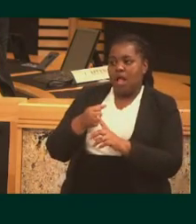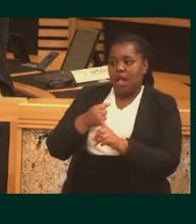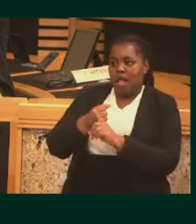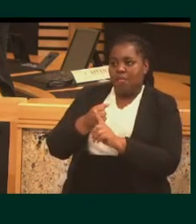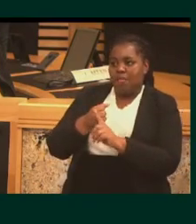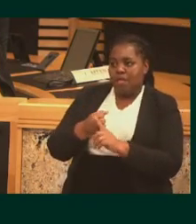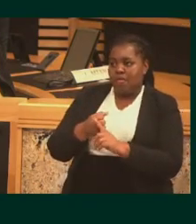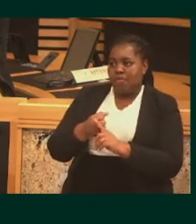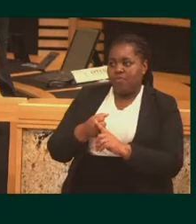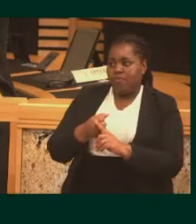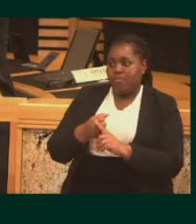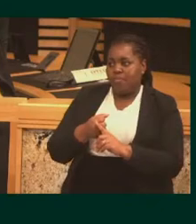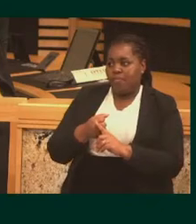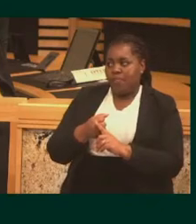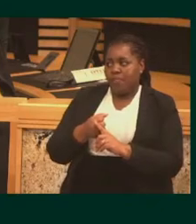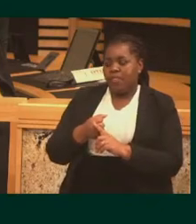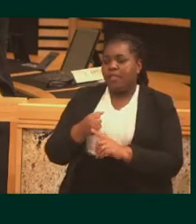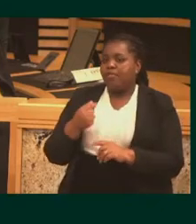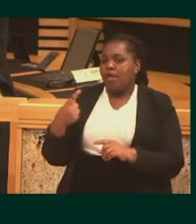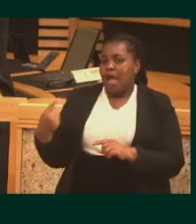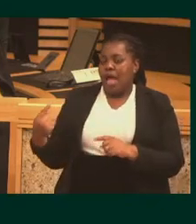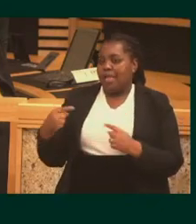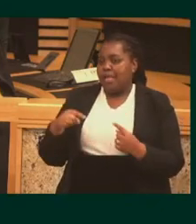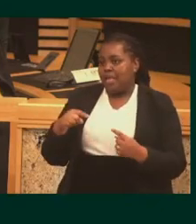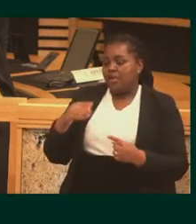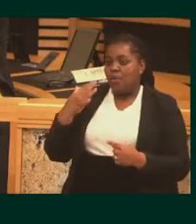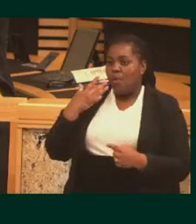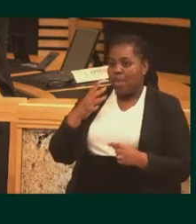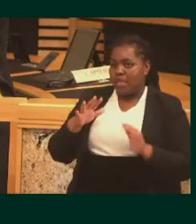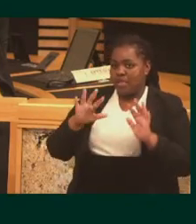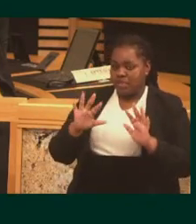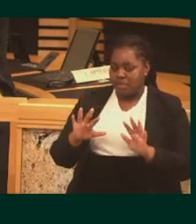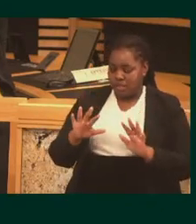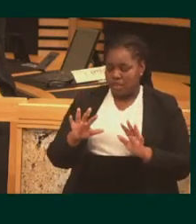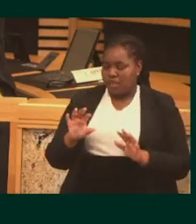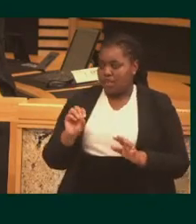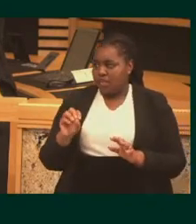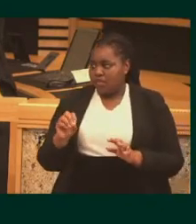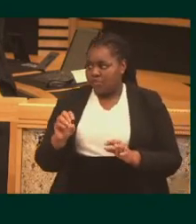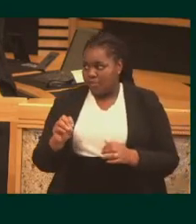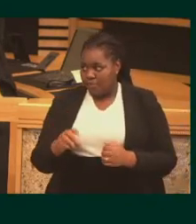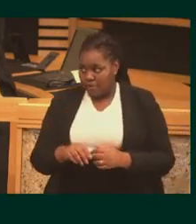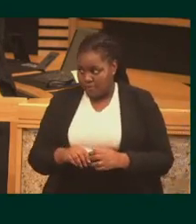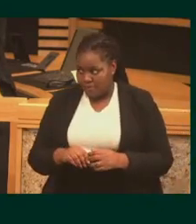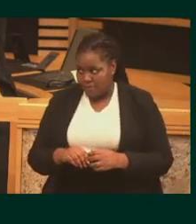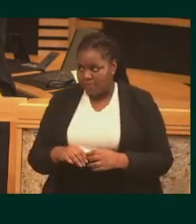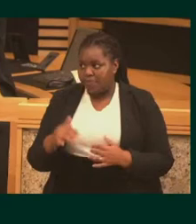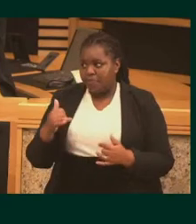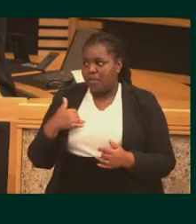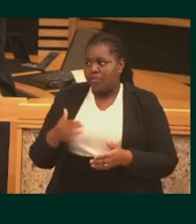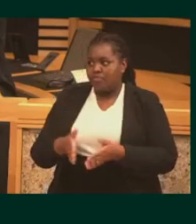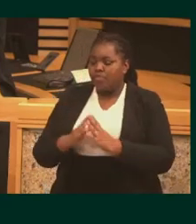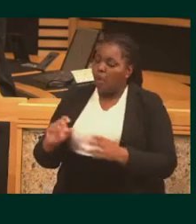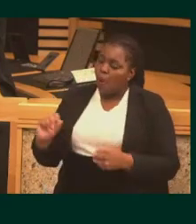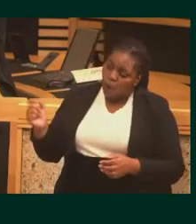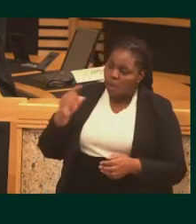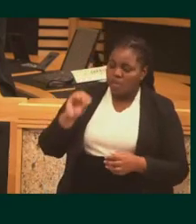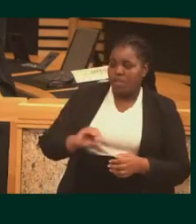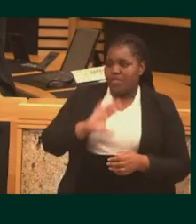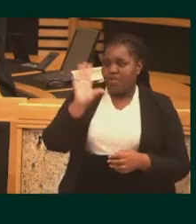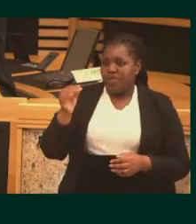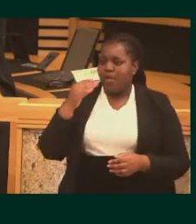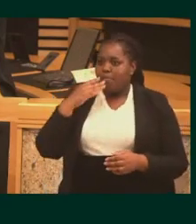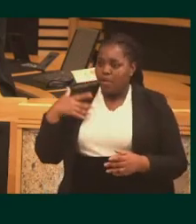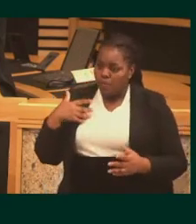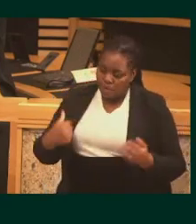183 Victory against Scotland in September 10th in Mar calls upon all South Africans to unite in